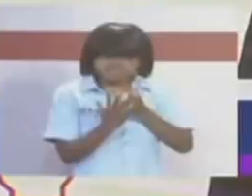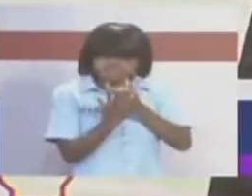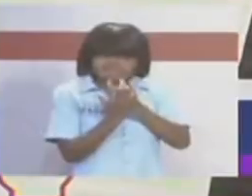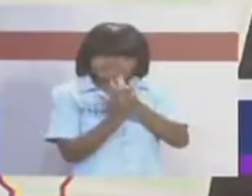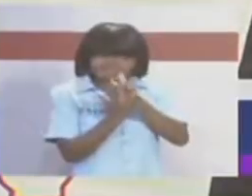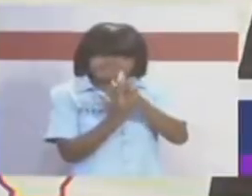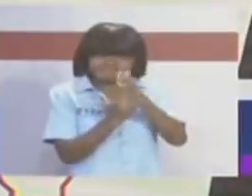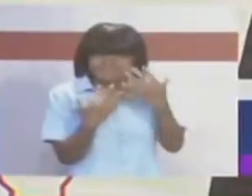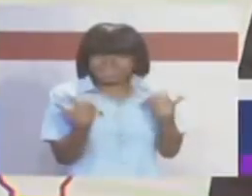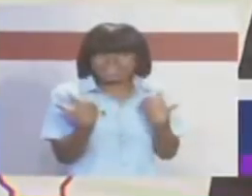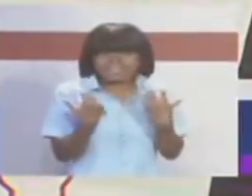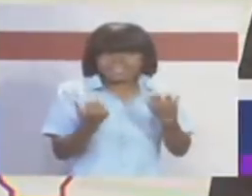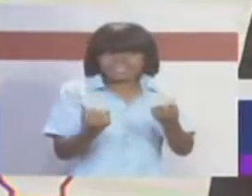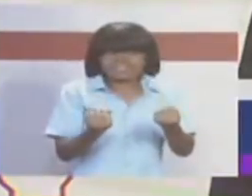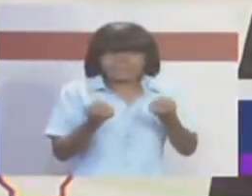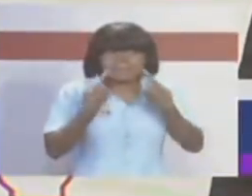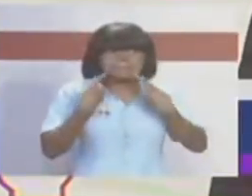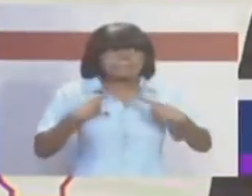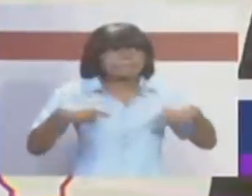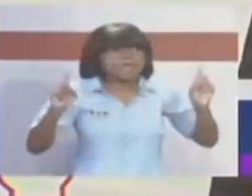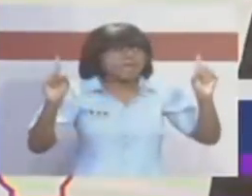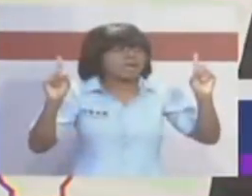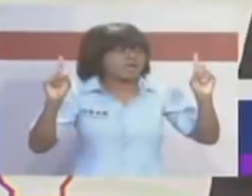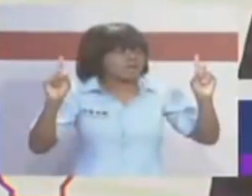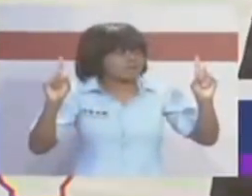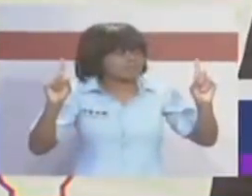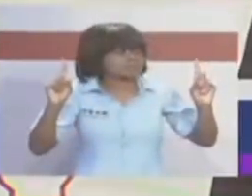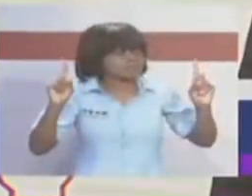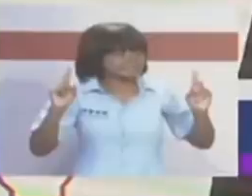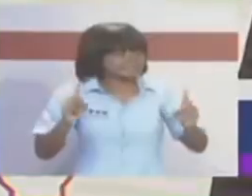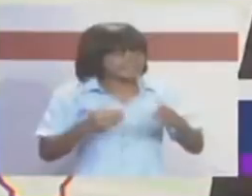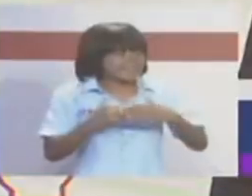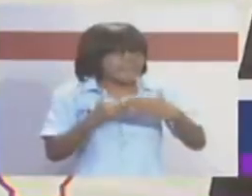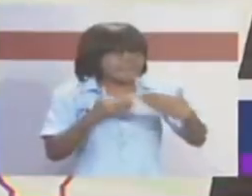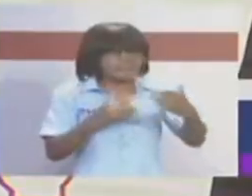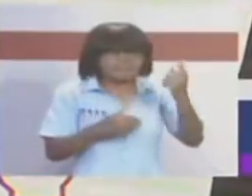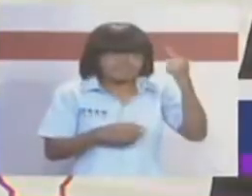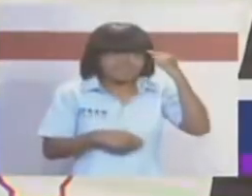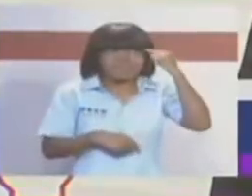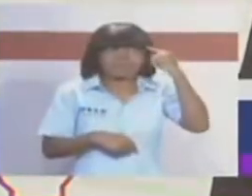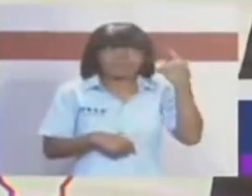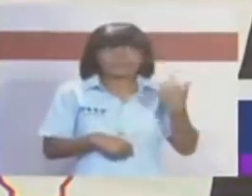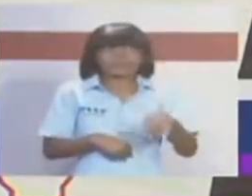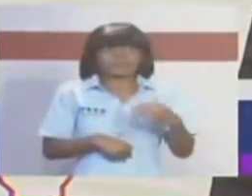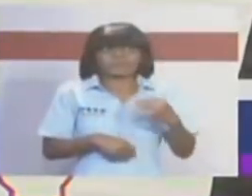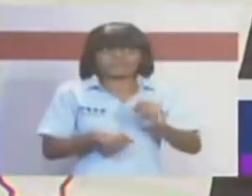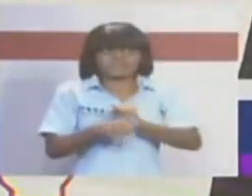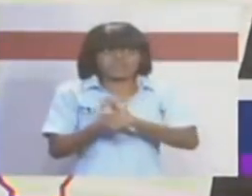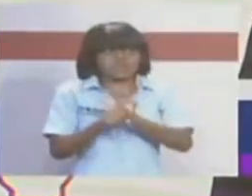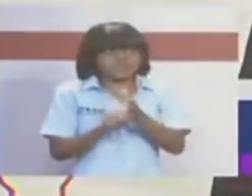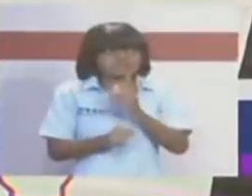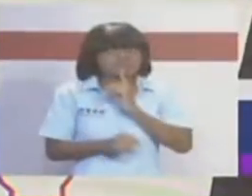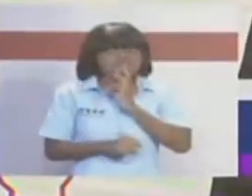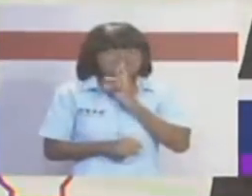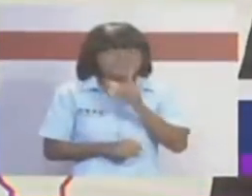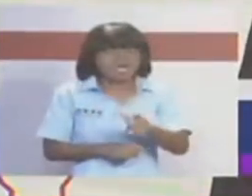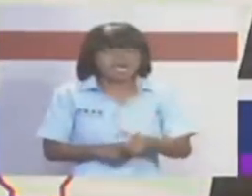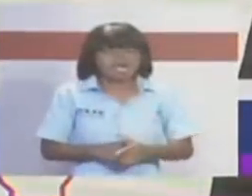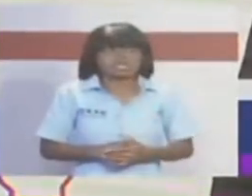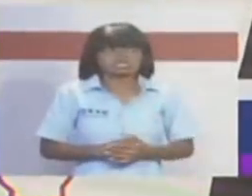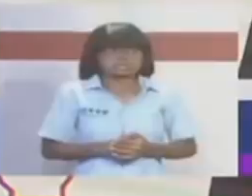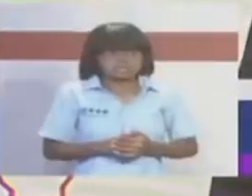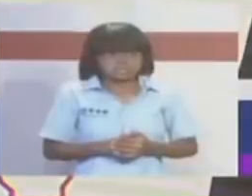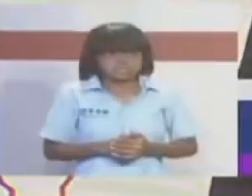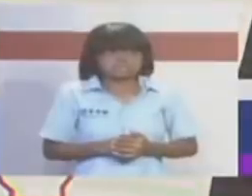changes. And they really realize that, hey, this thing is real. But I think our main focus is to continue to encourage, to continue to